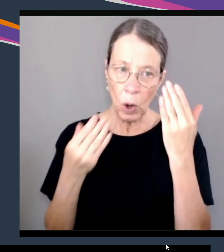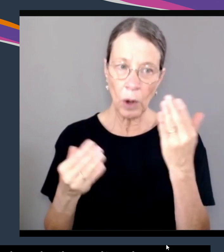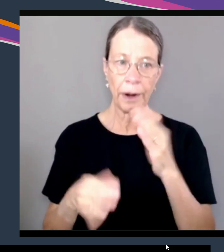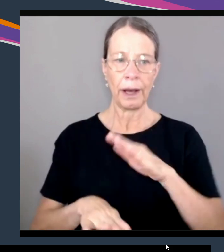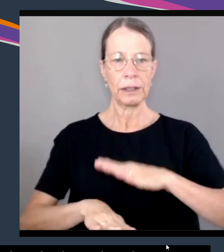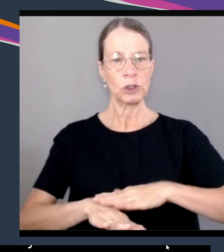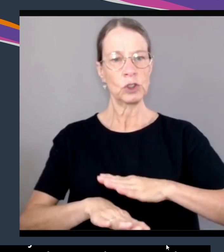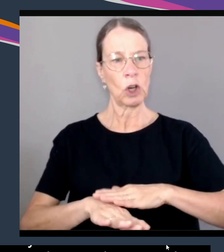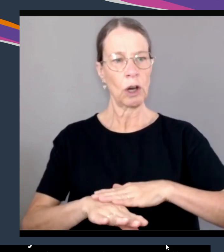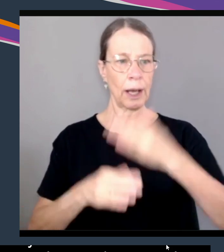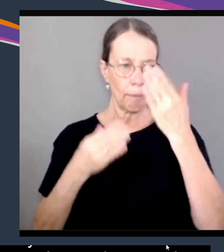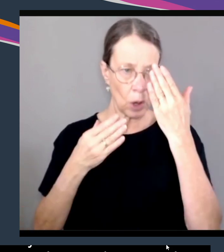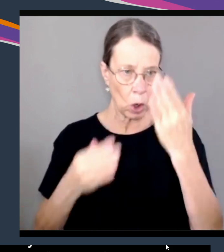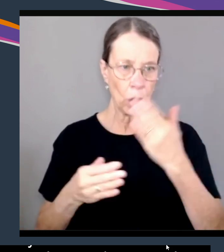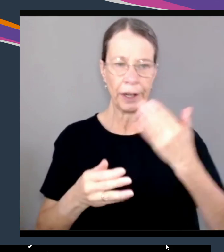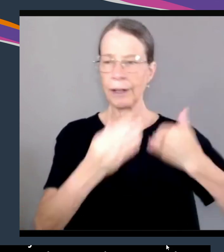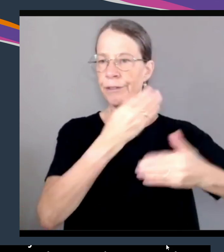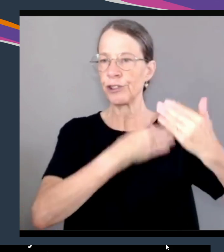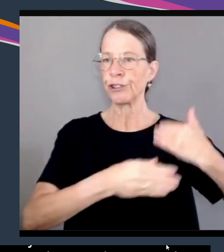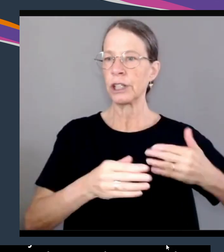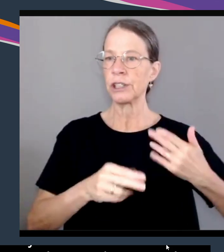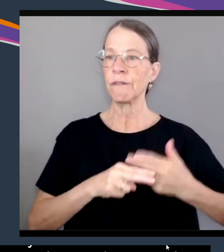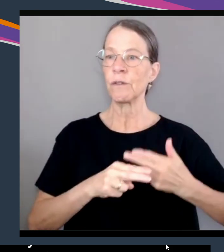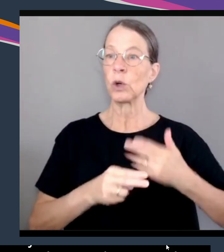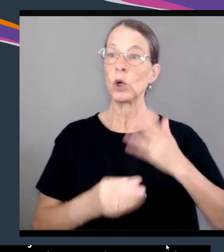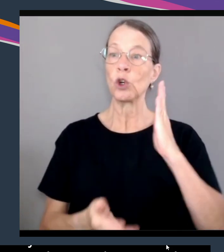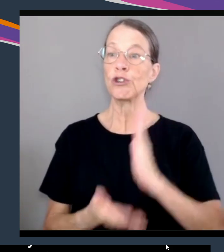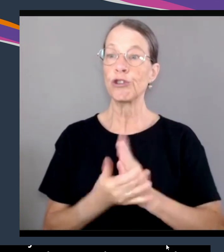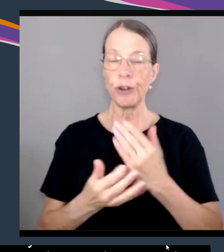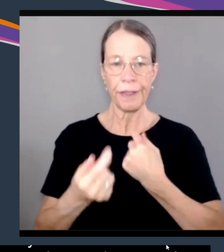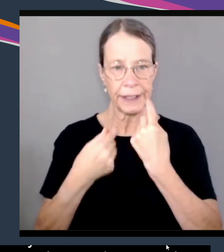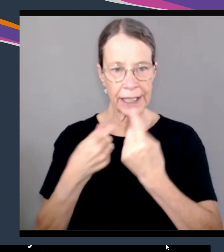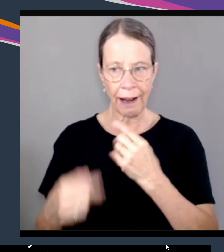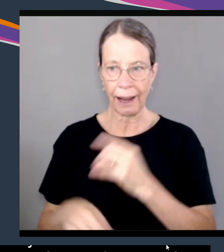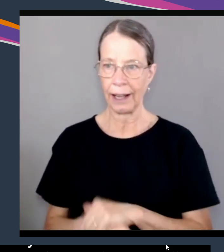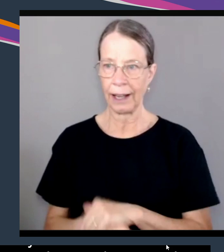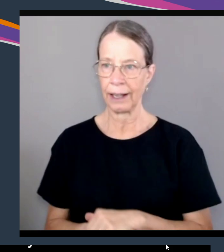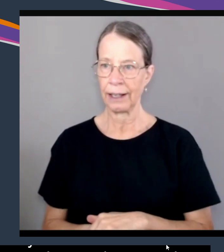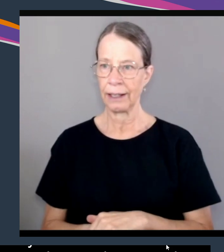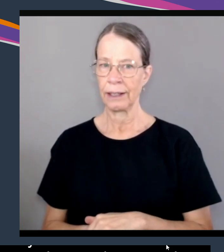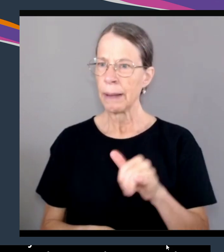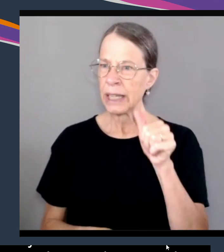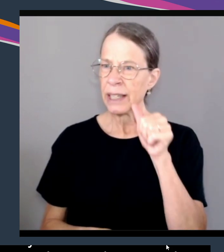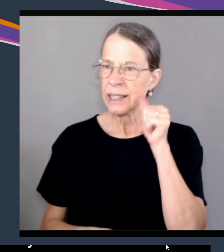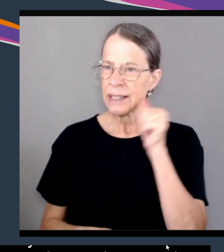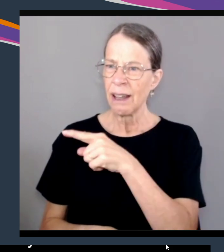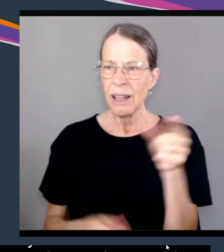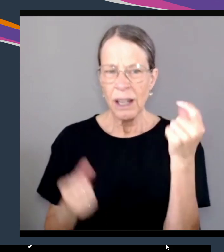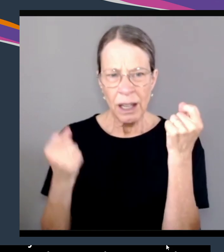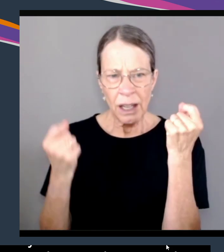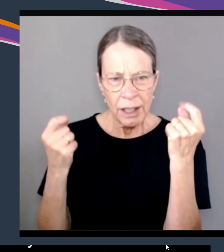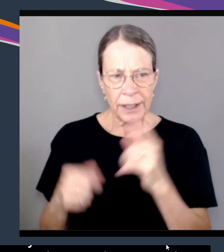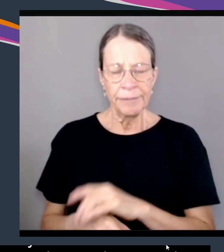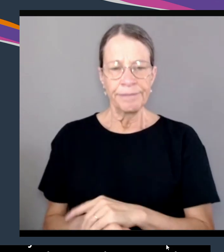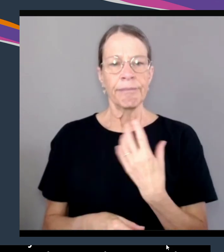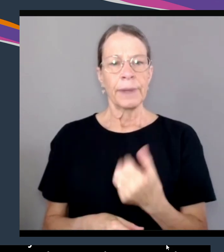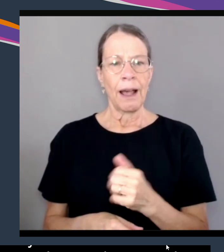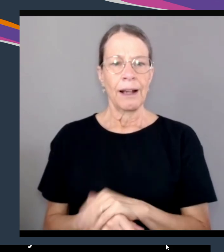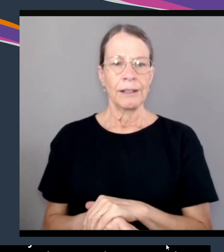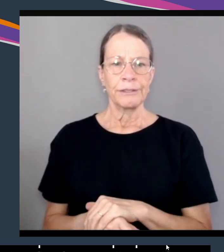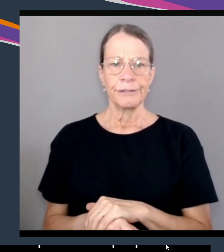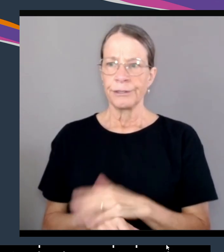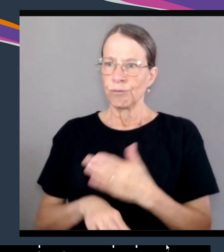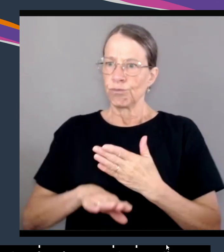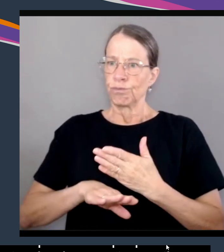of truth-telling. Now, yesterday, people may be aware that there was a groundbreaking report